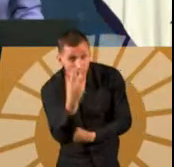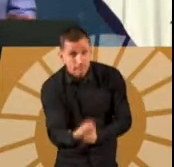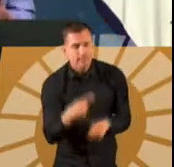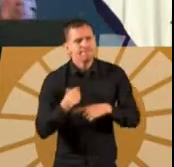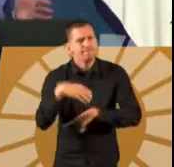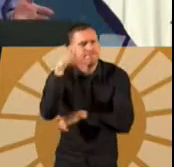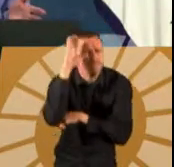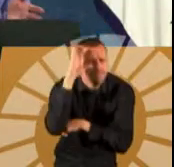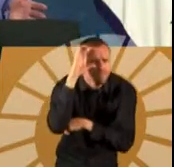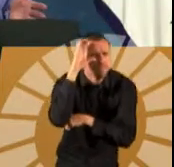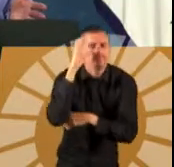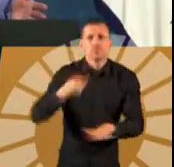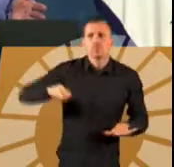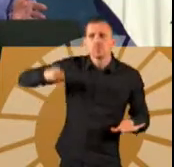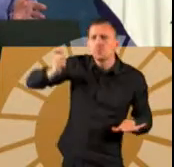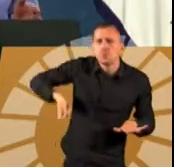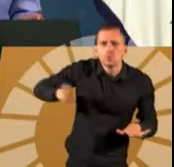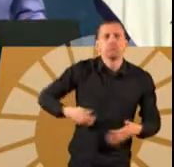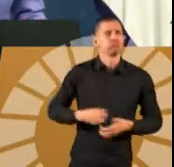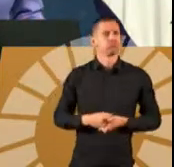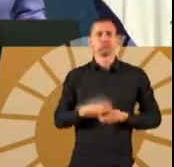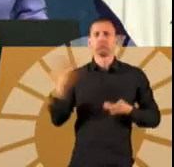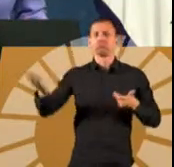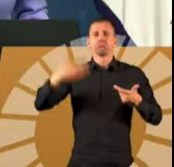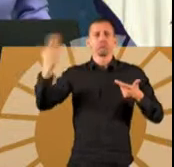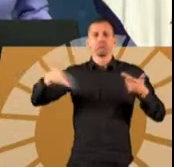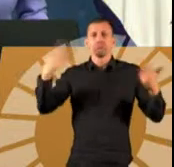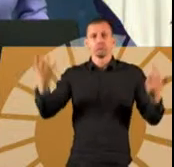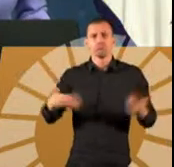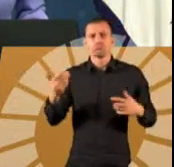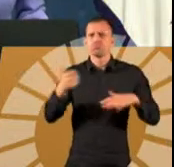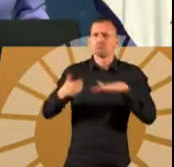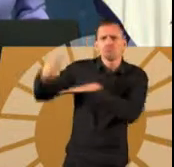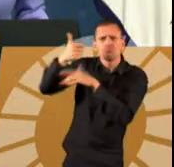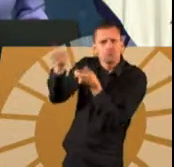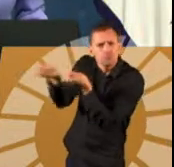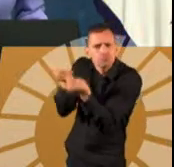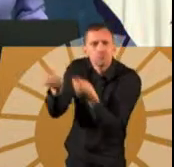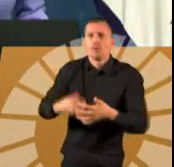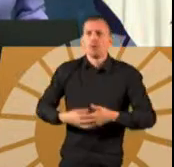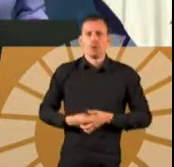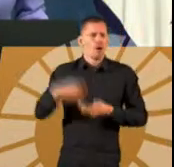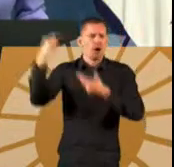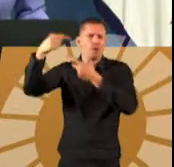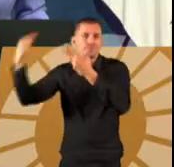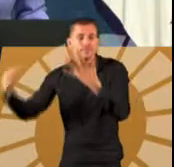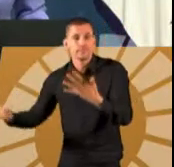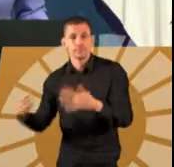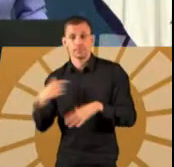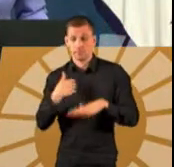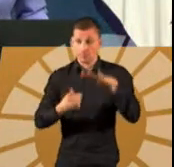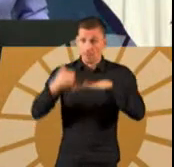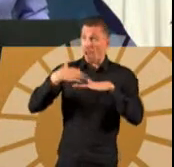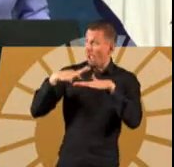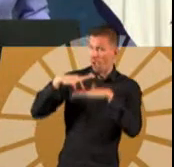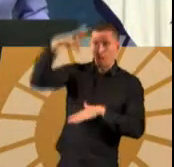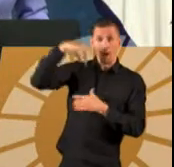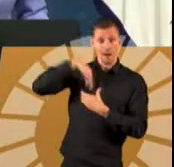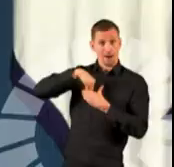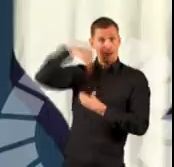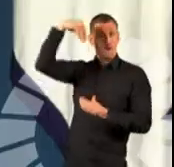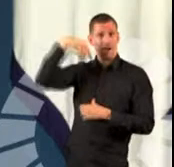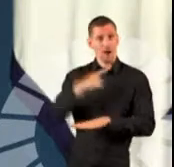government, or at the ballot box, democracy is more complete. So I know without